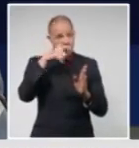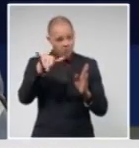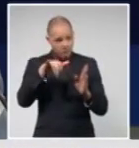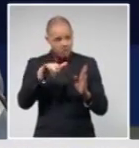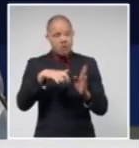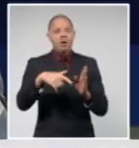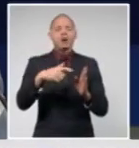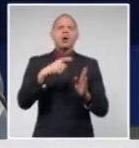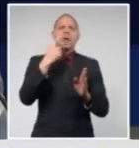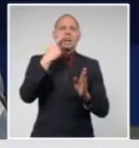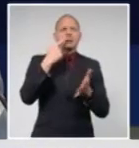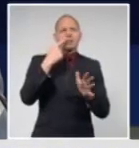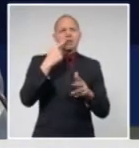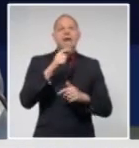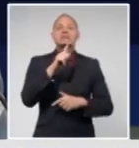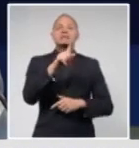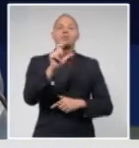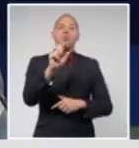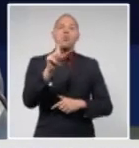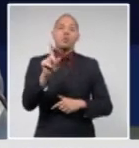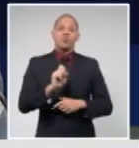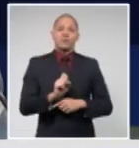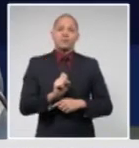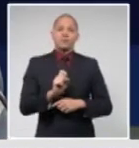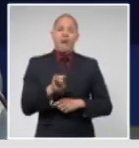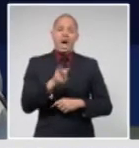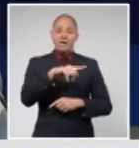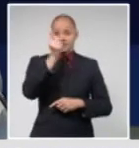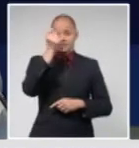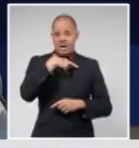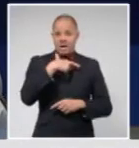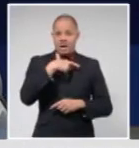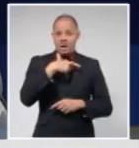117 from Artemisa, the most,